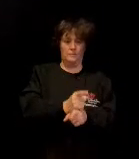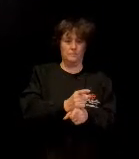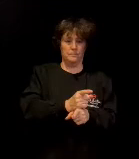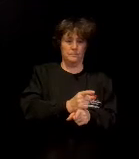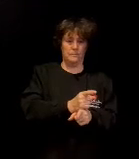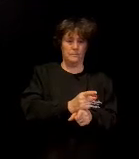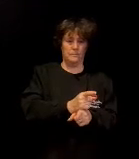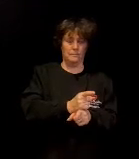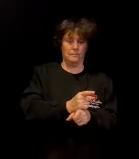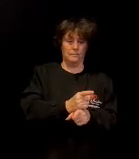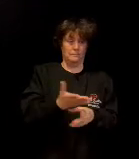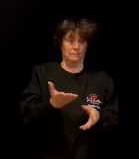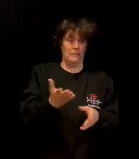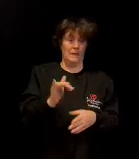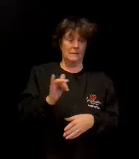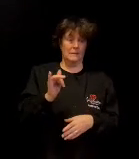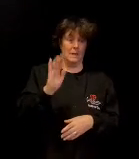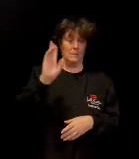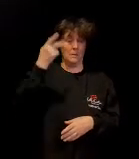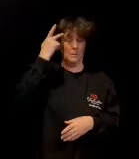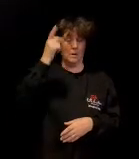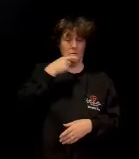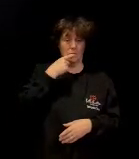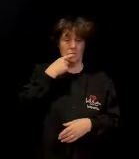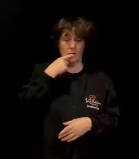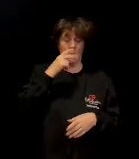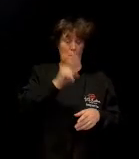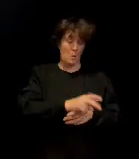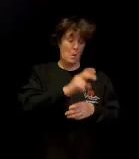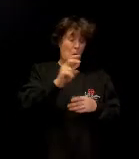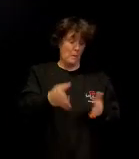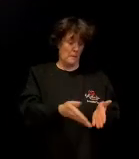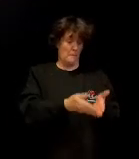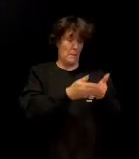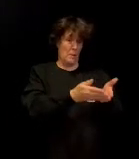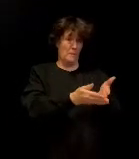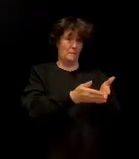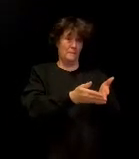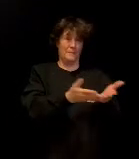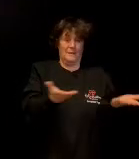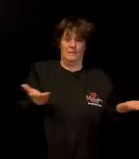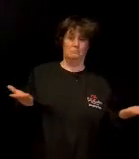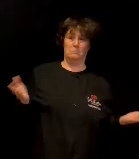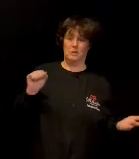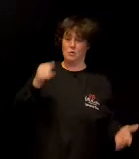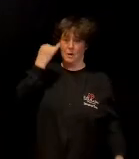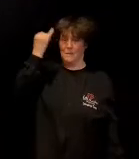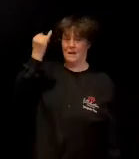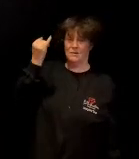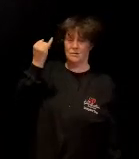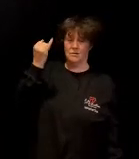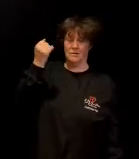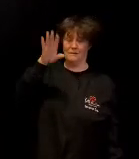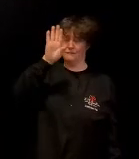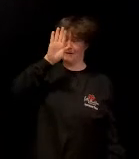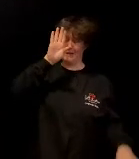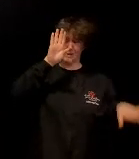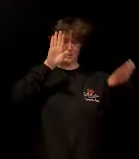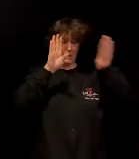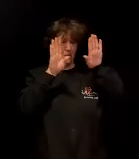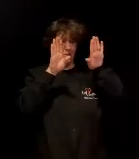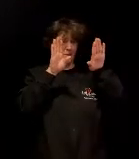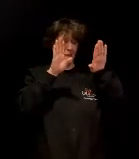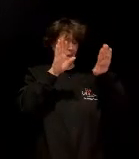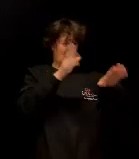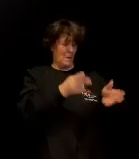there are people. Just like the Apostle Paul, he got off of that boat, right? Mm-hmm. Come on, could you imagine the frustration? I mean, he's